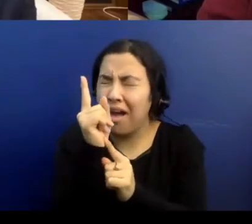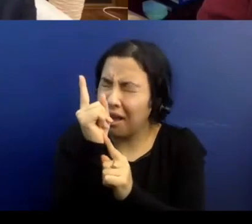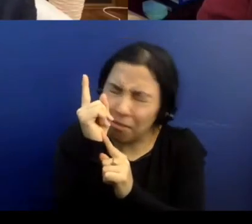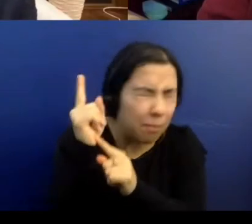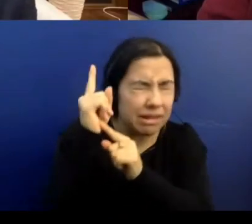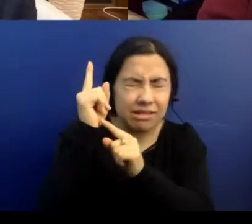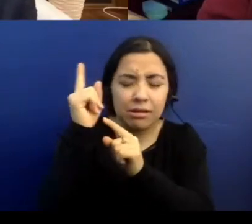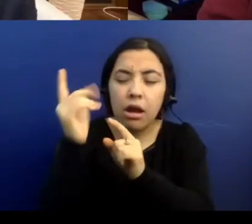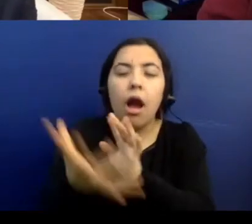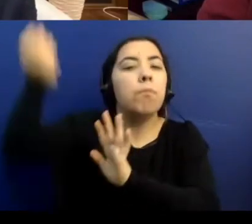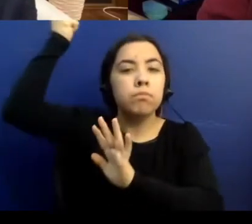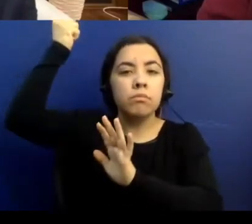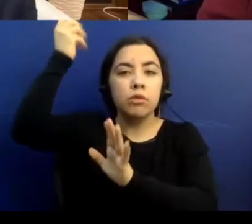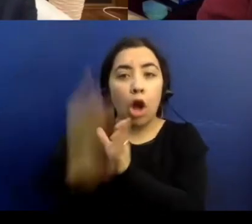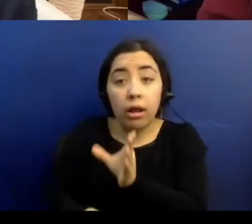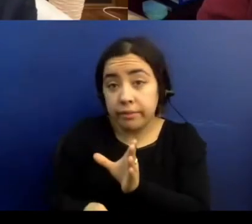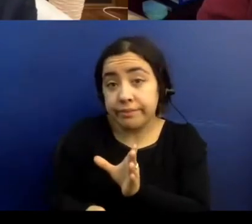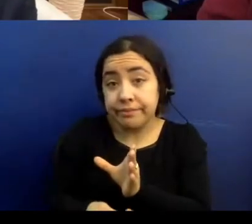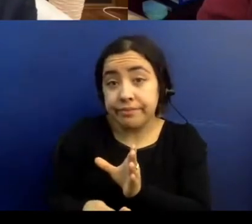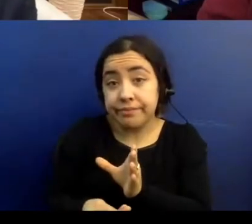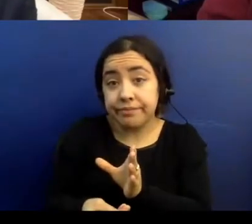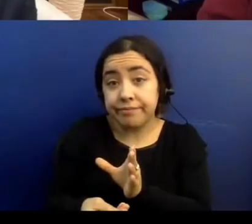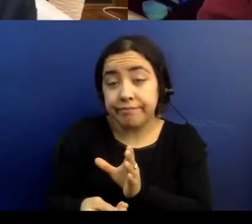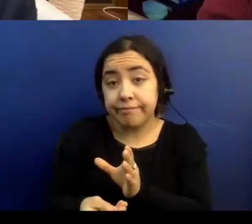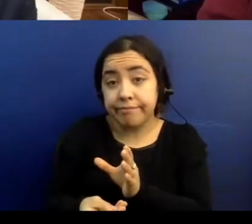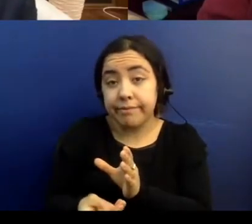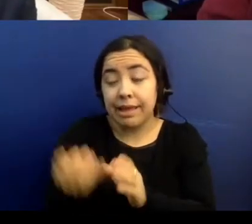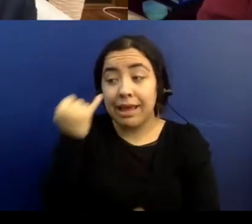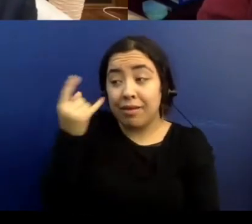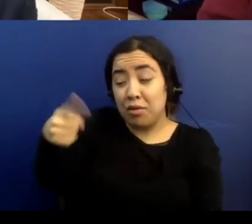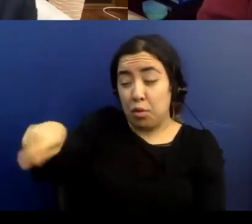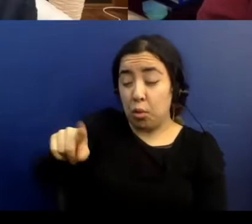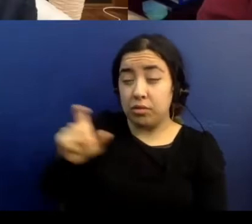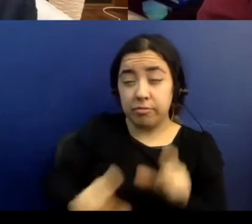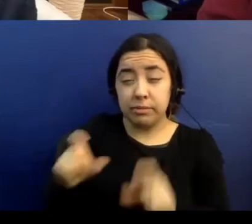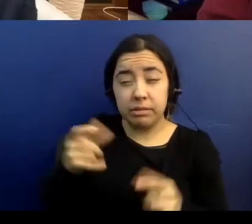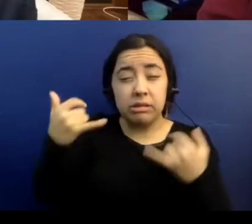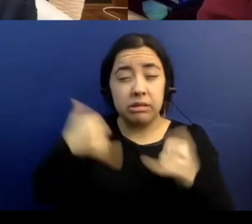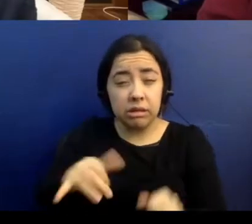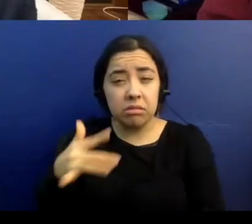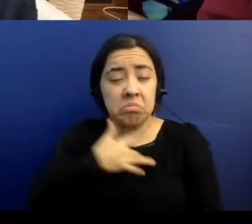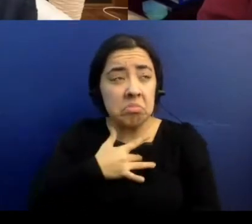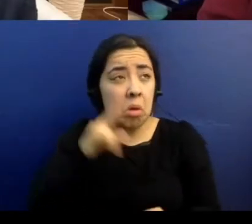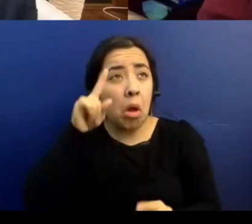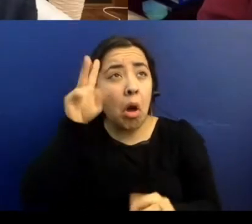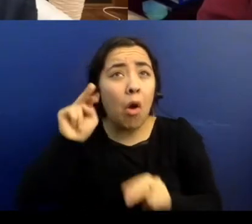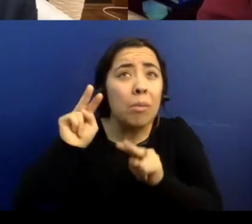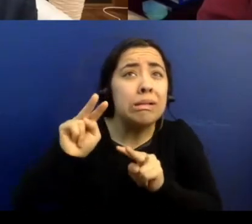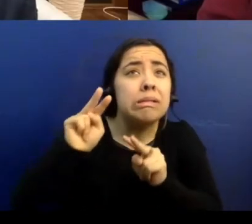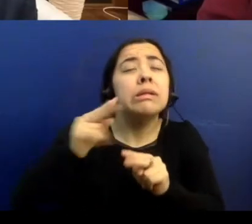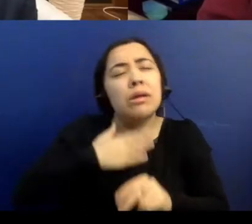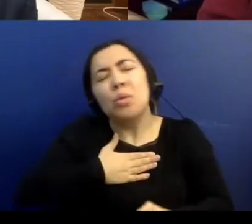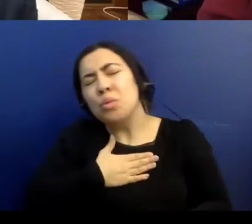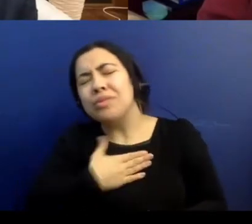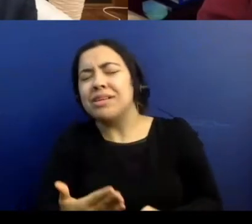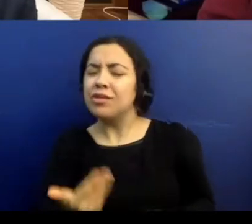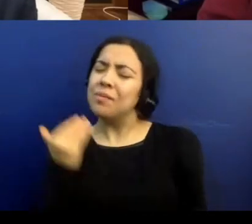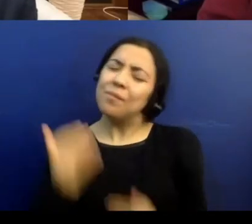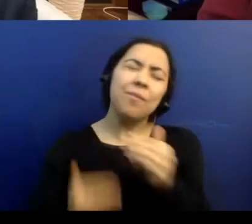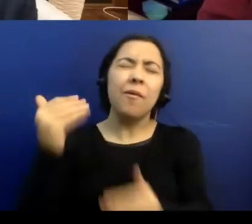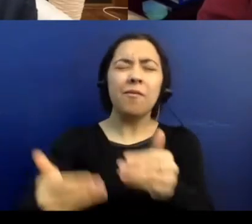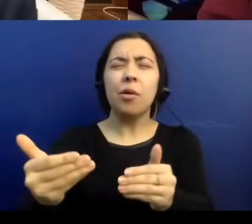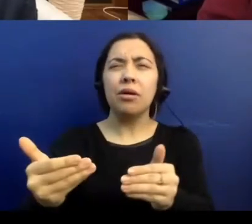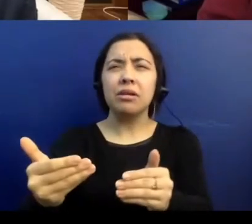folks still had hope in their heart and were willing to move forward, how could I not have